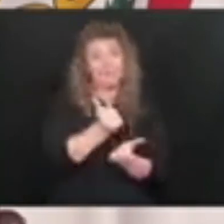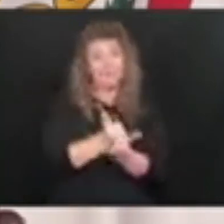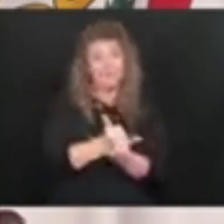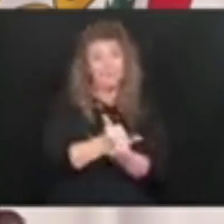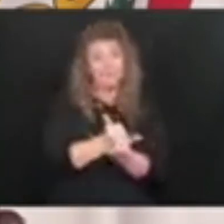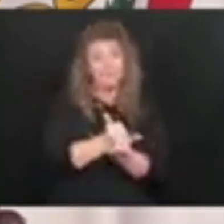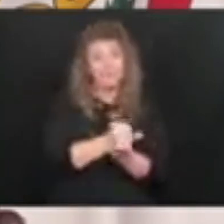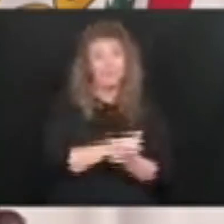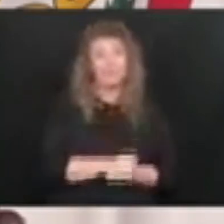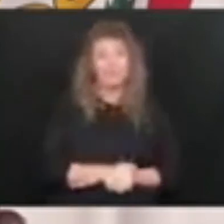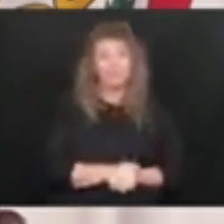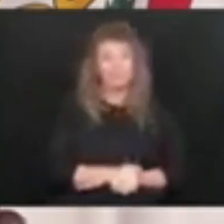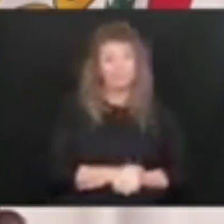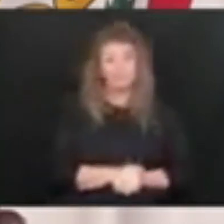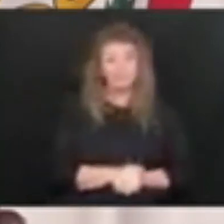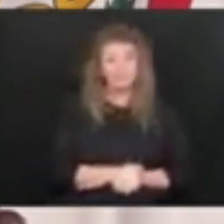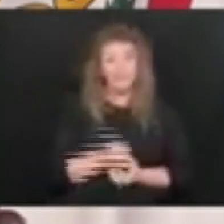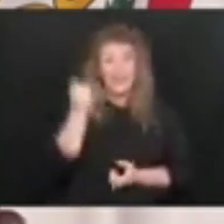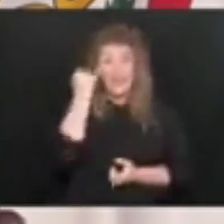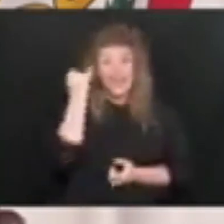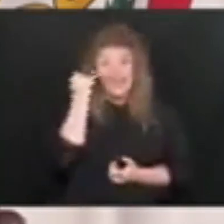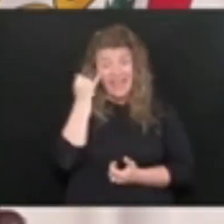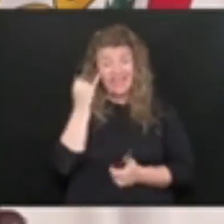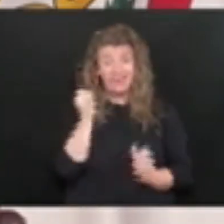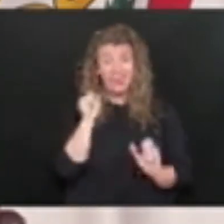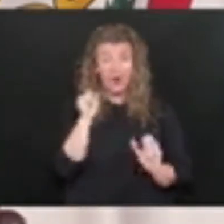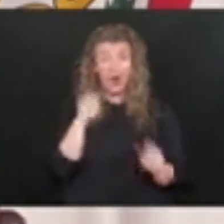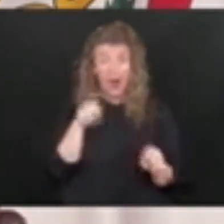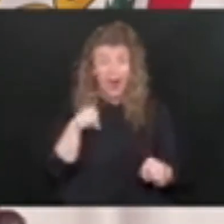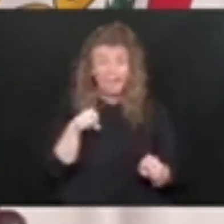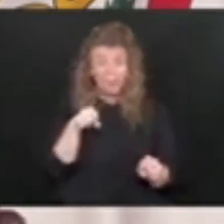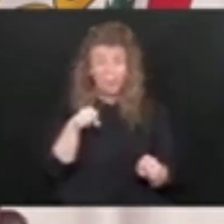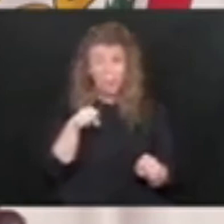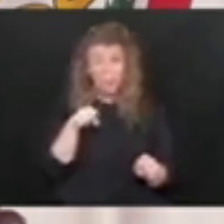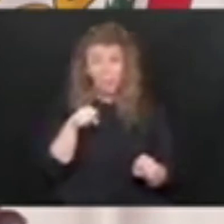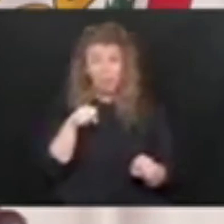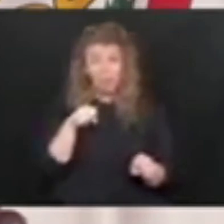If we are able to obtain these numbers,